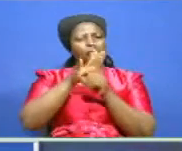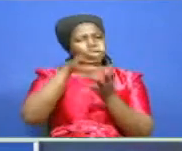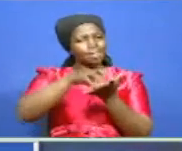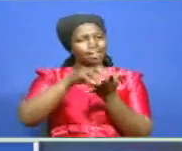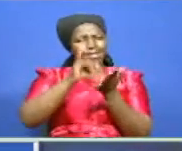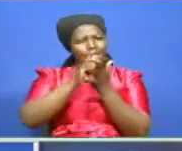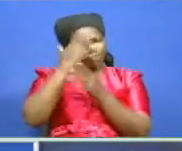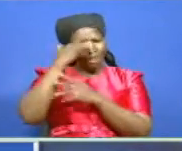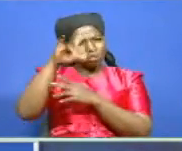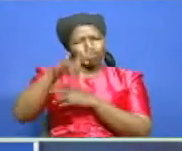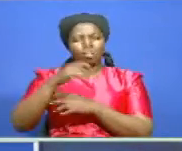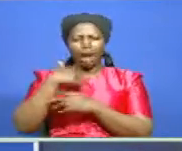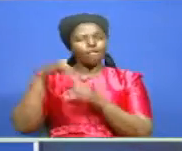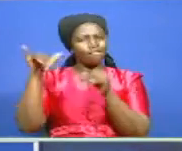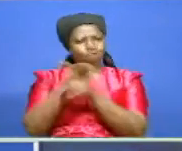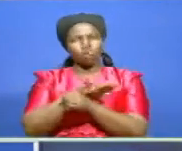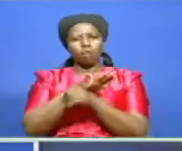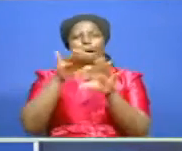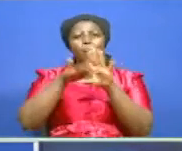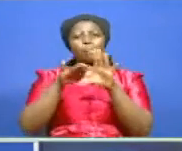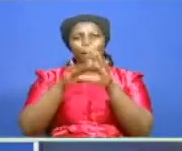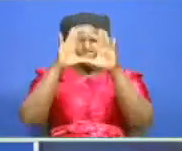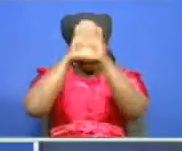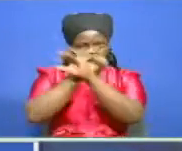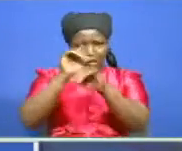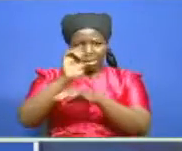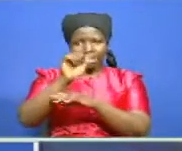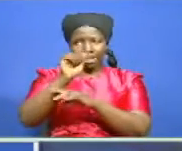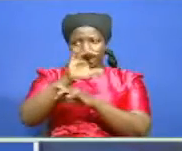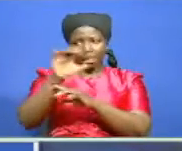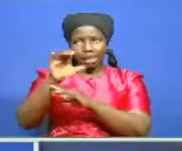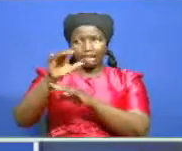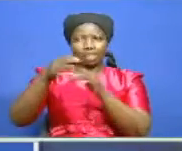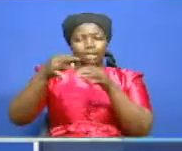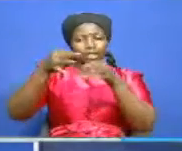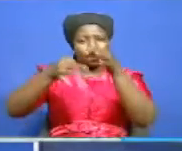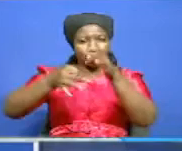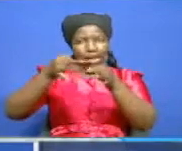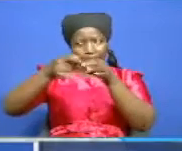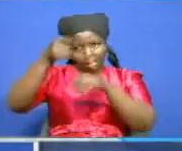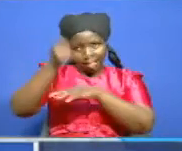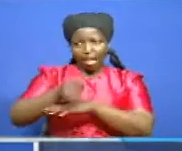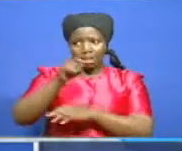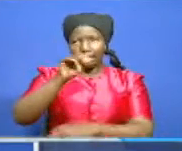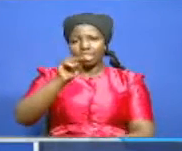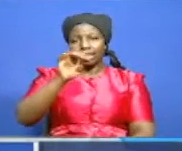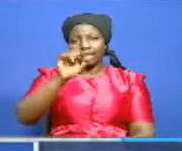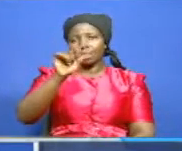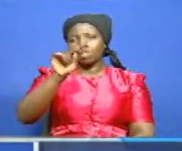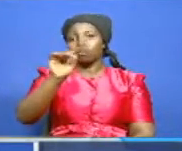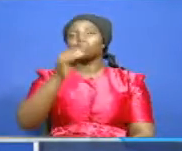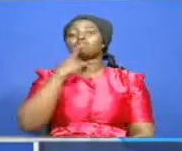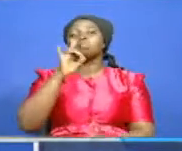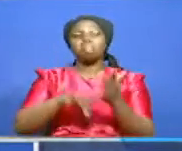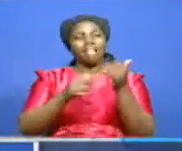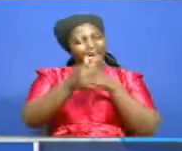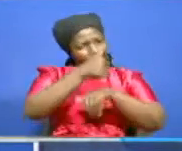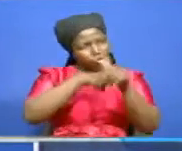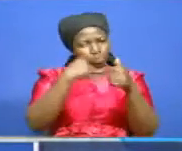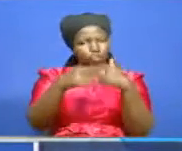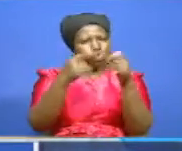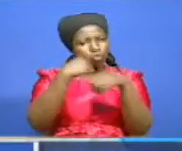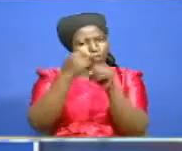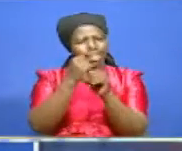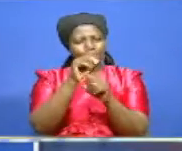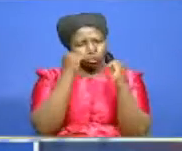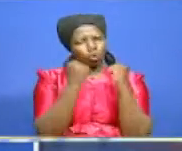fully fledged. The president of the ESC, Justice Nestor Kabobera, said that efforts are being made to strengthen areas